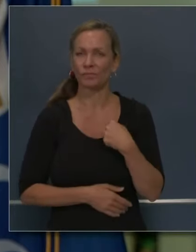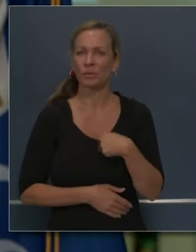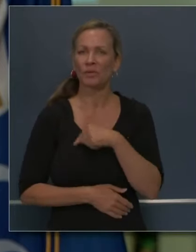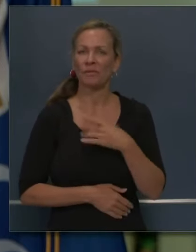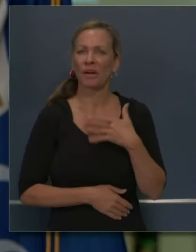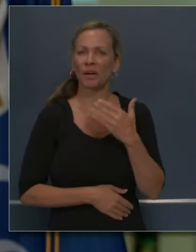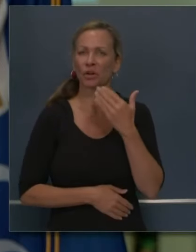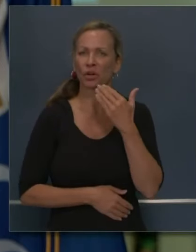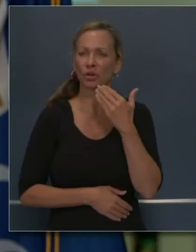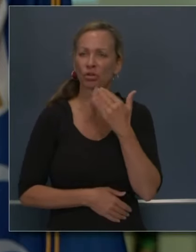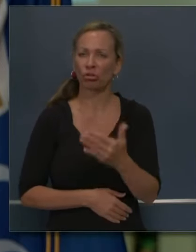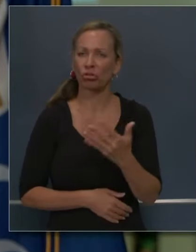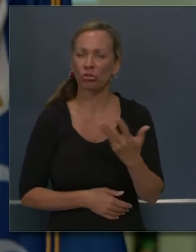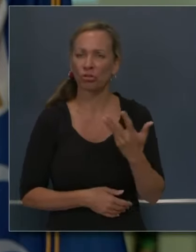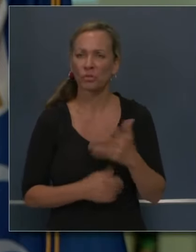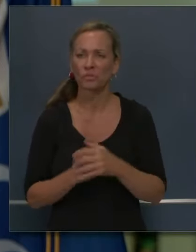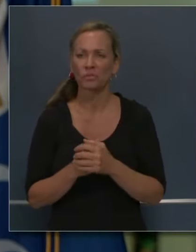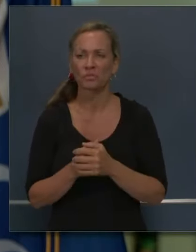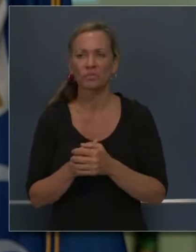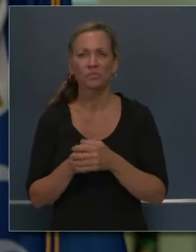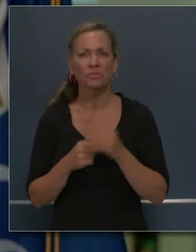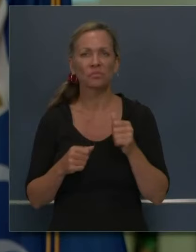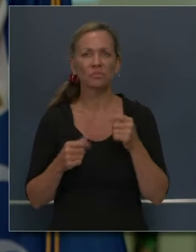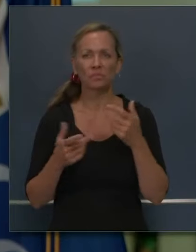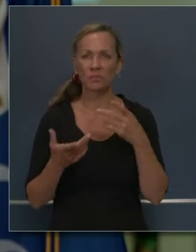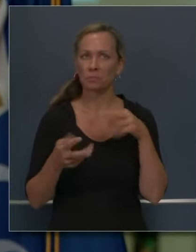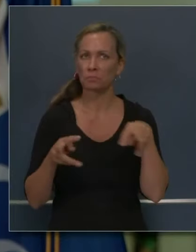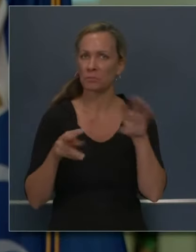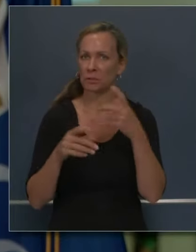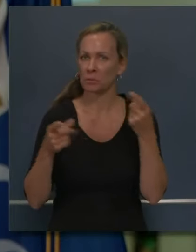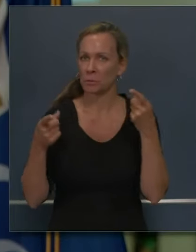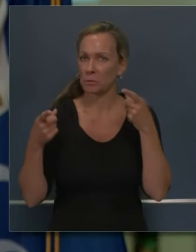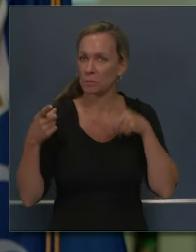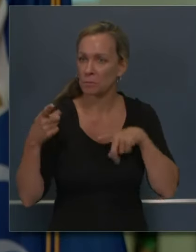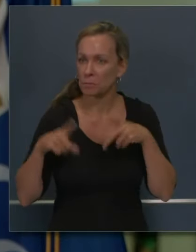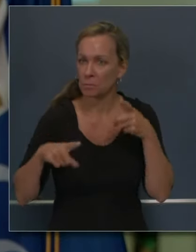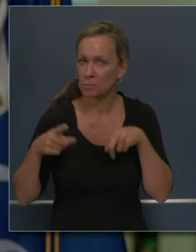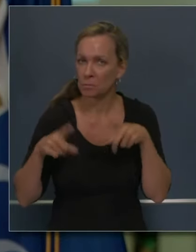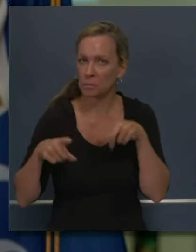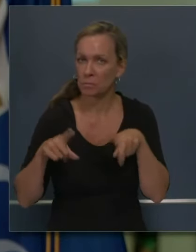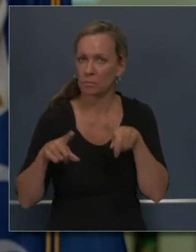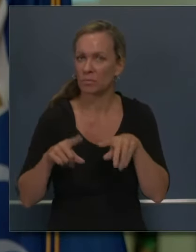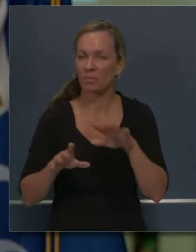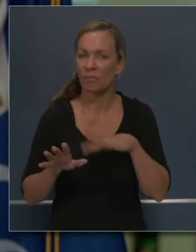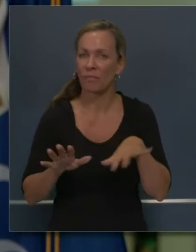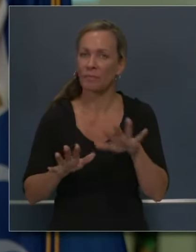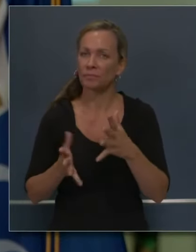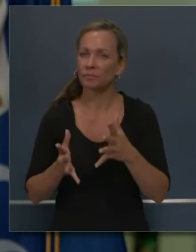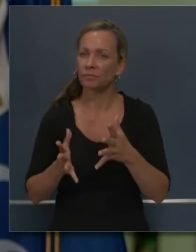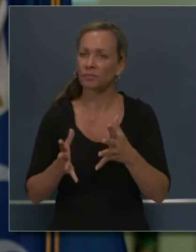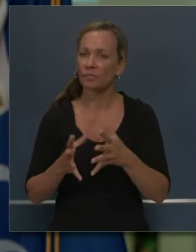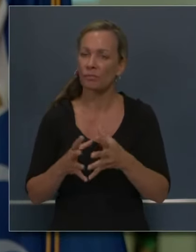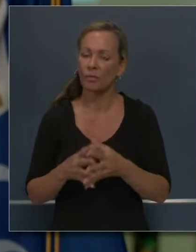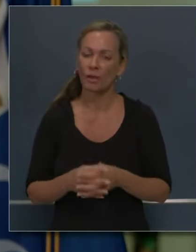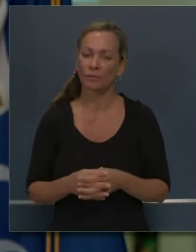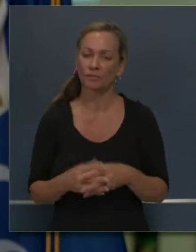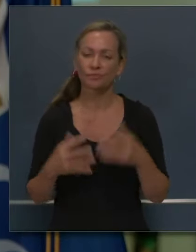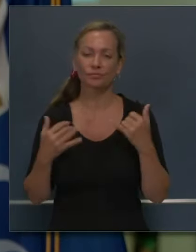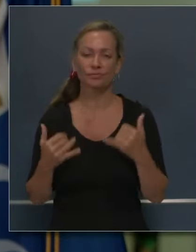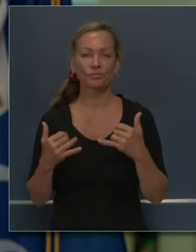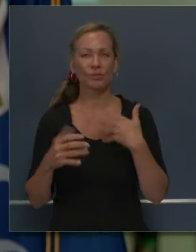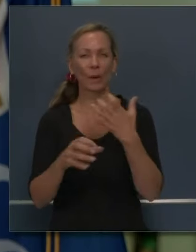common ground, and I'm committed to the long haul of finding common ground. So that's an answer directly to your question. I also want to just make this point,